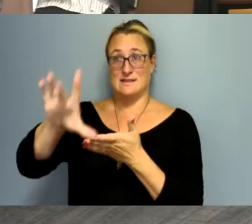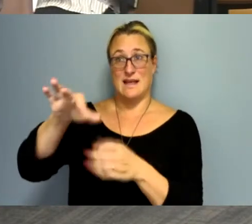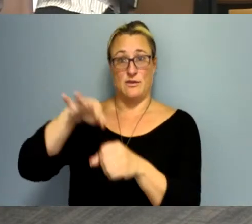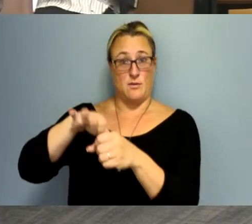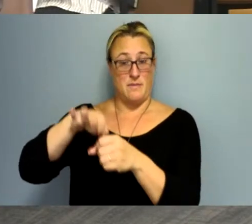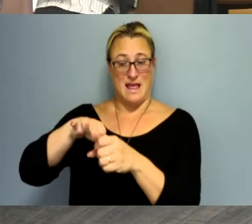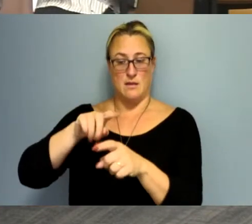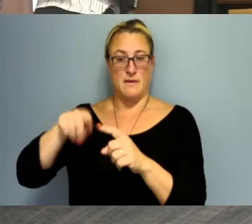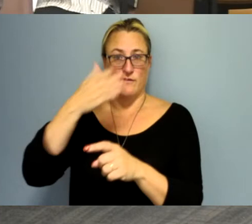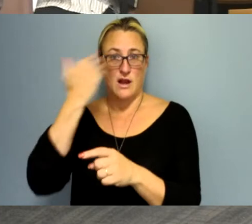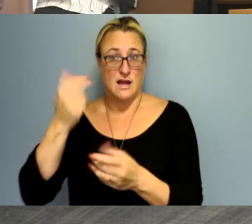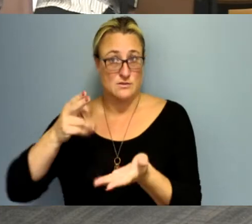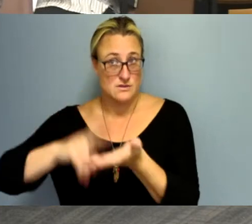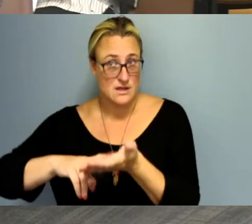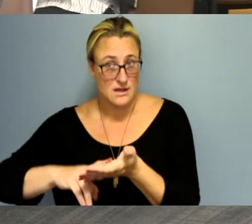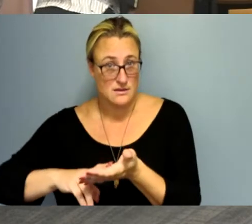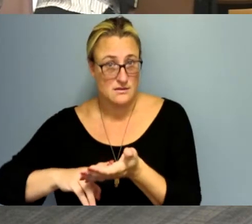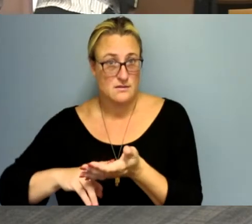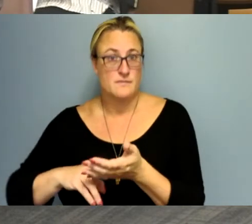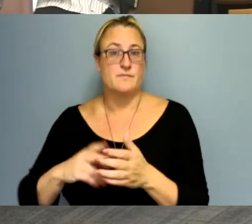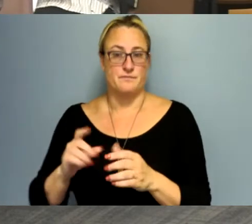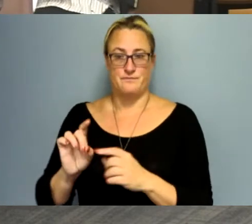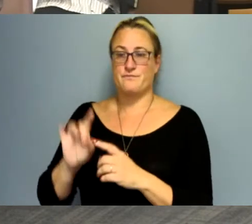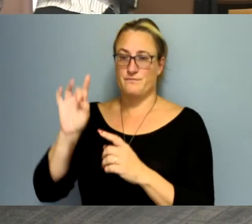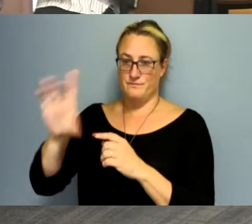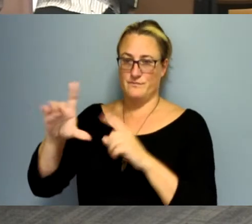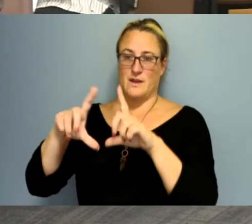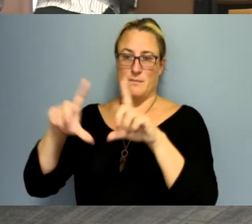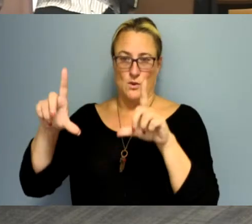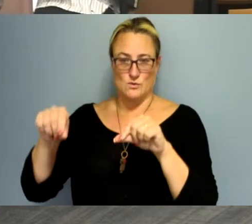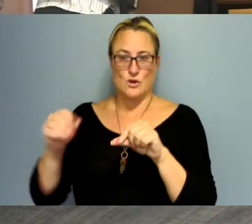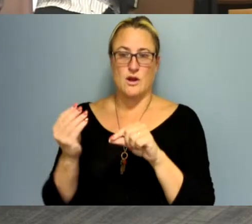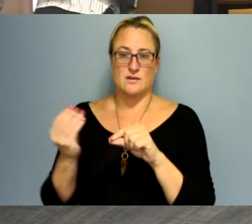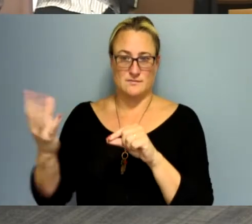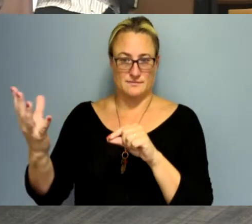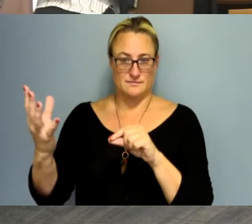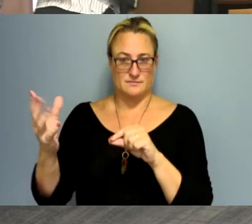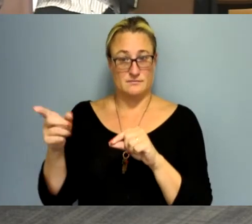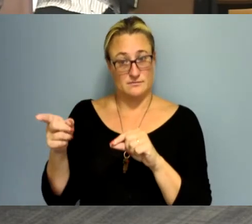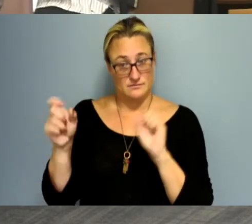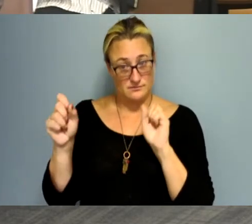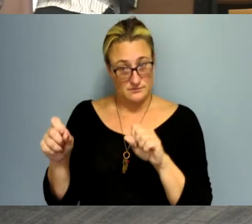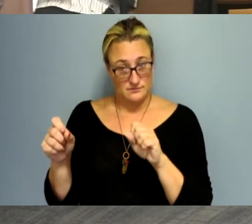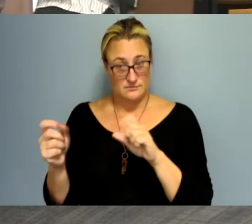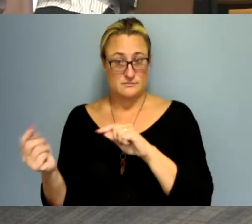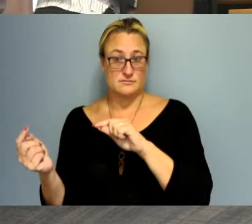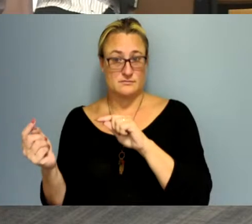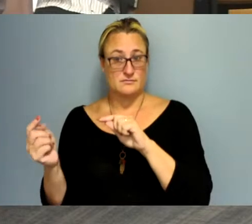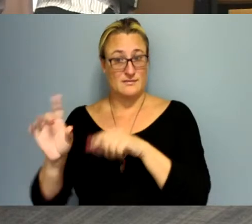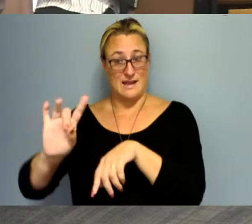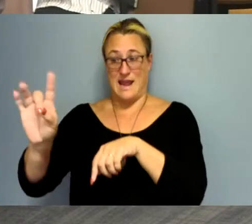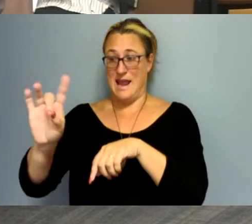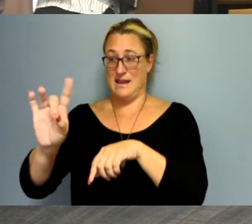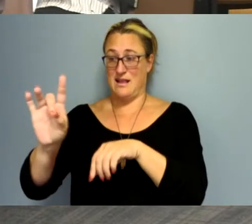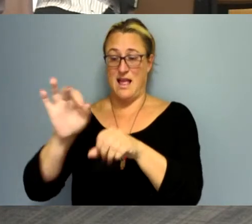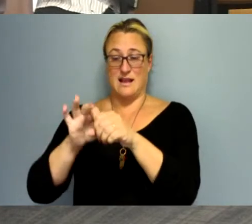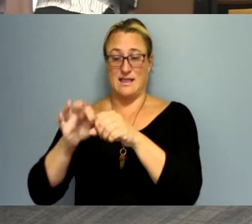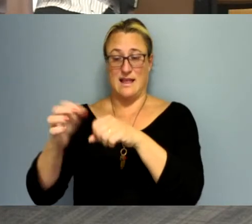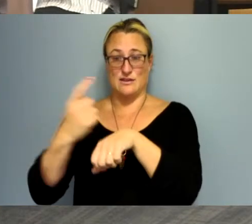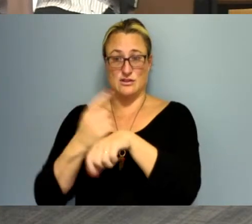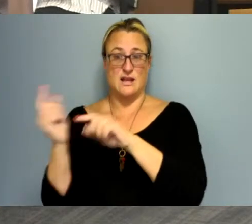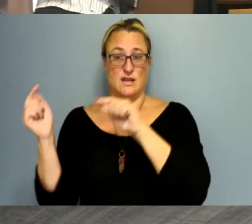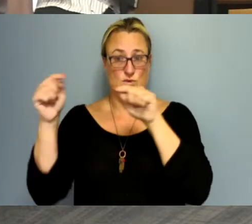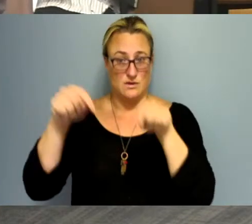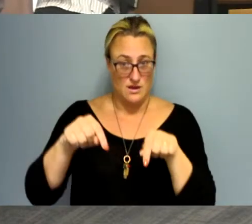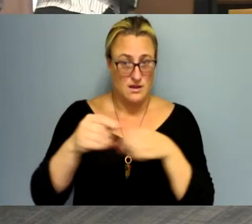ballot, we are sending postcards to voters, letting them know they have until 8 p.m. on election day that they can come to our office to